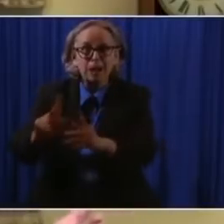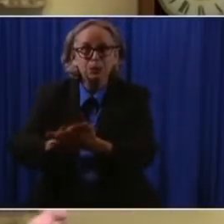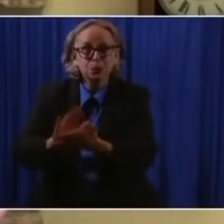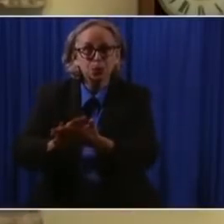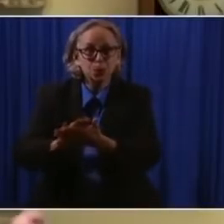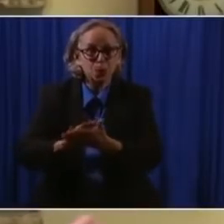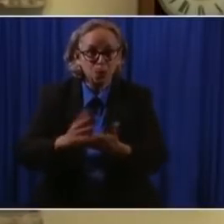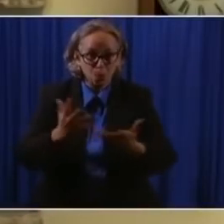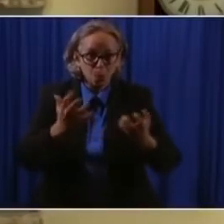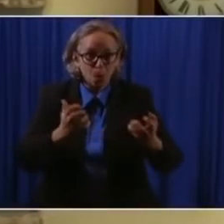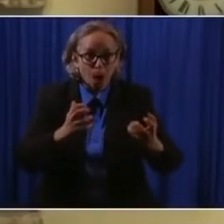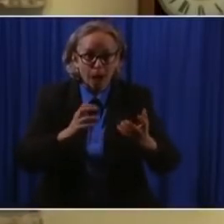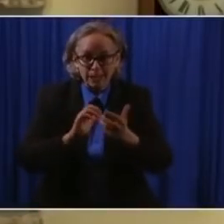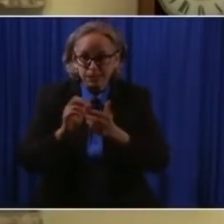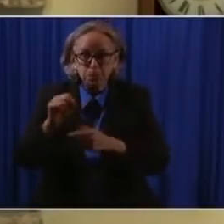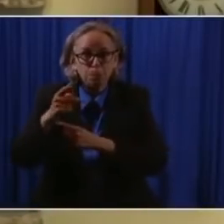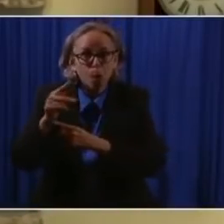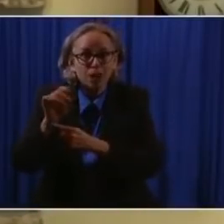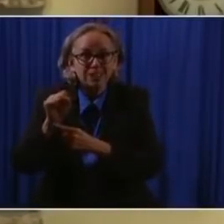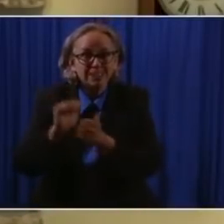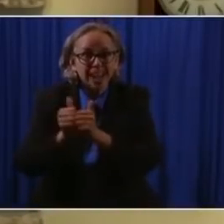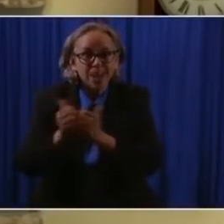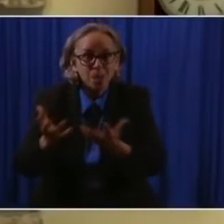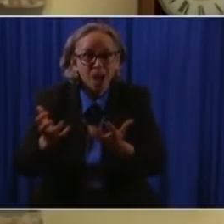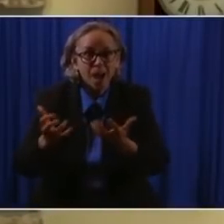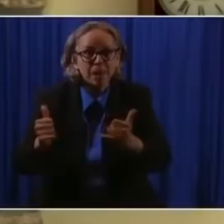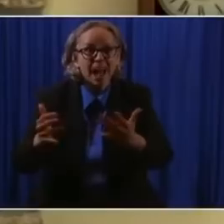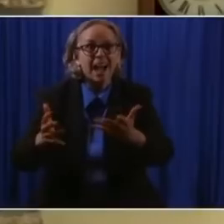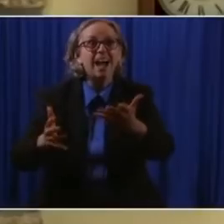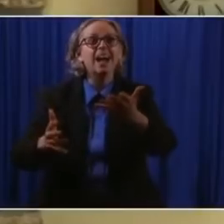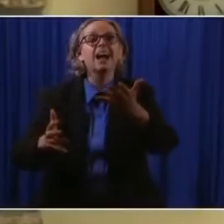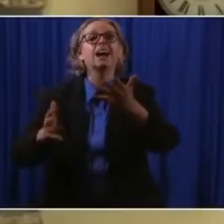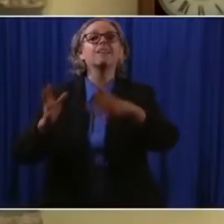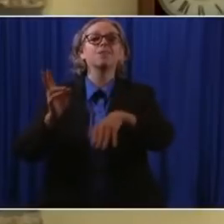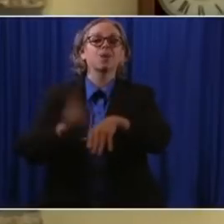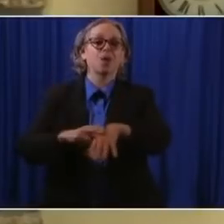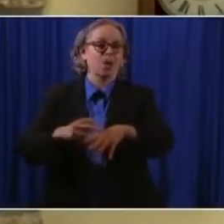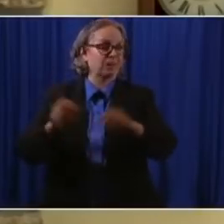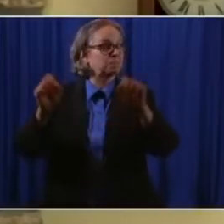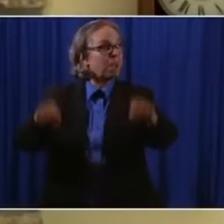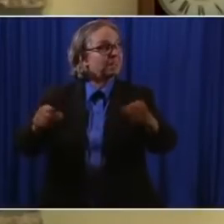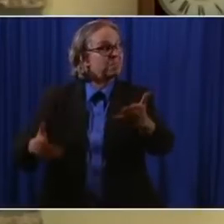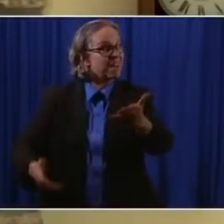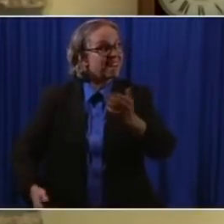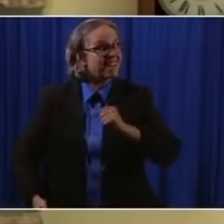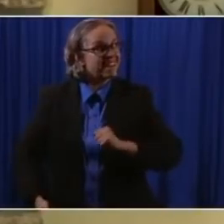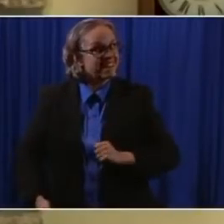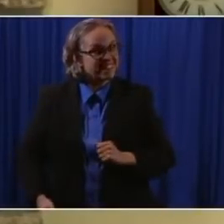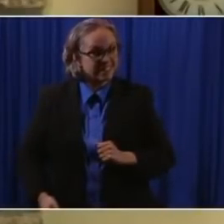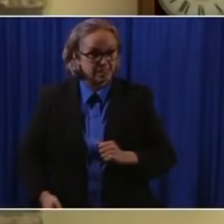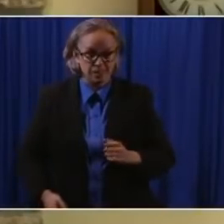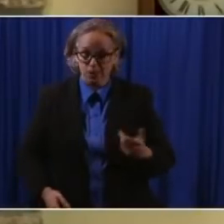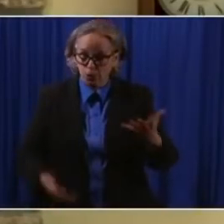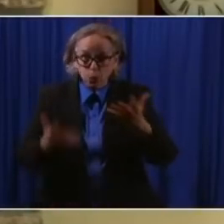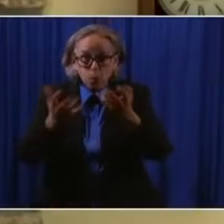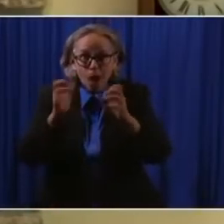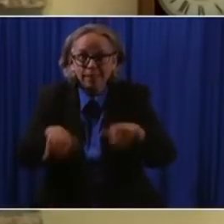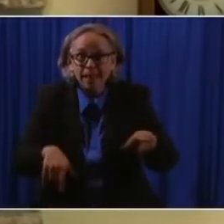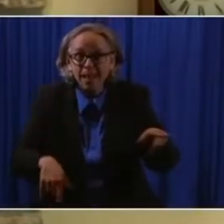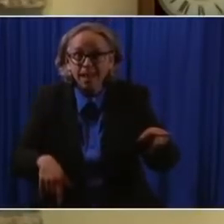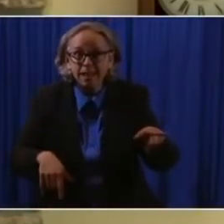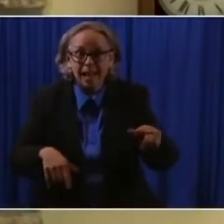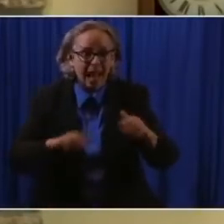to have as open a life as they can in the era of COVID. And the way to get that freedom,